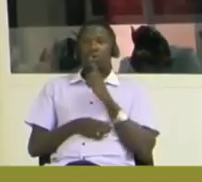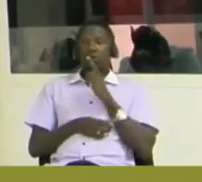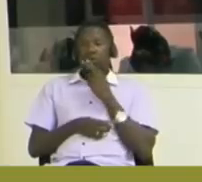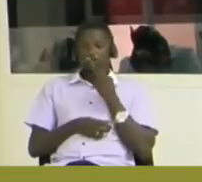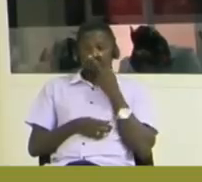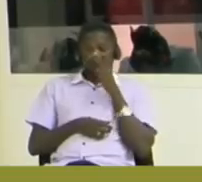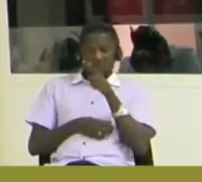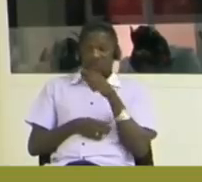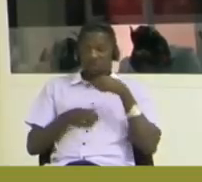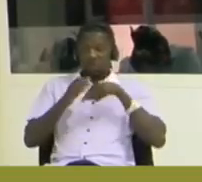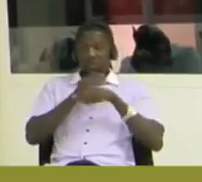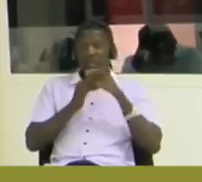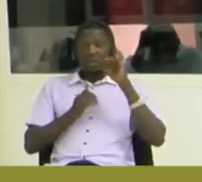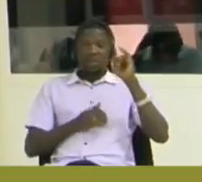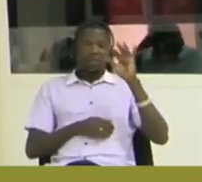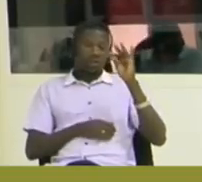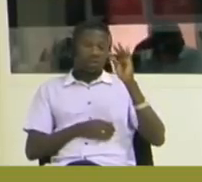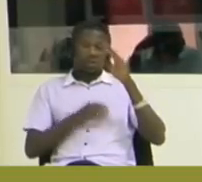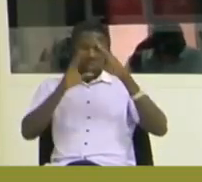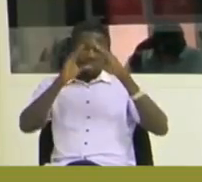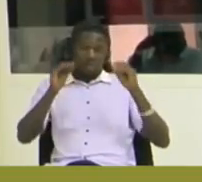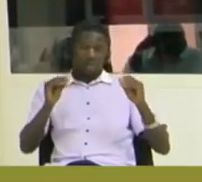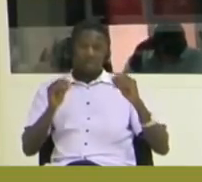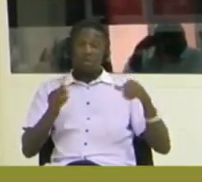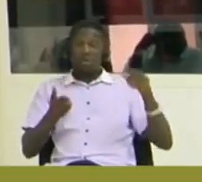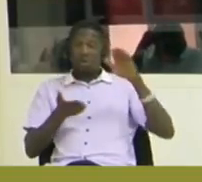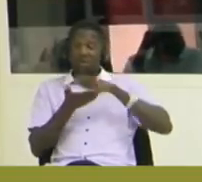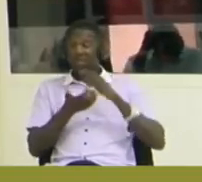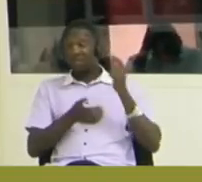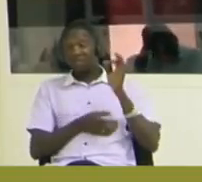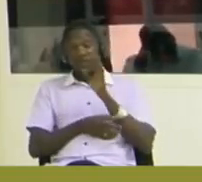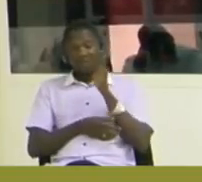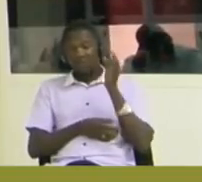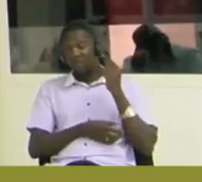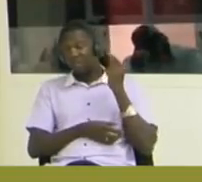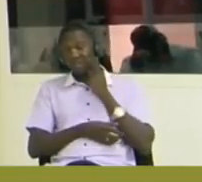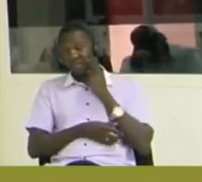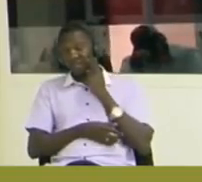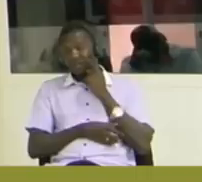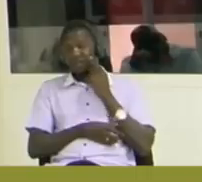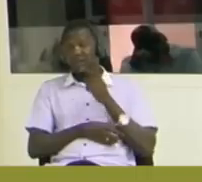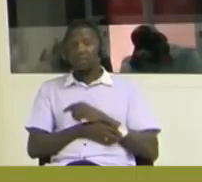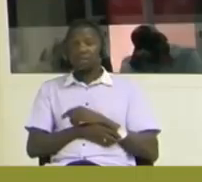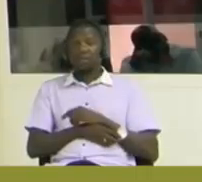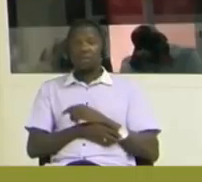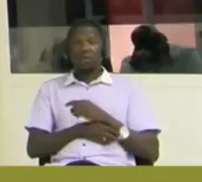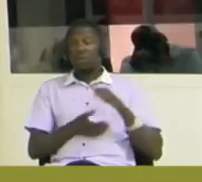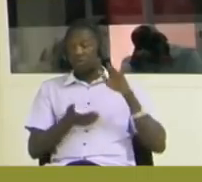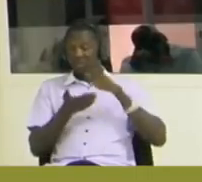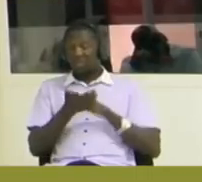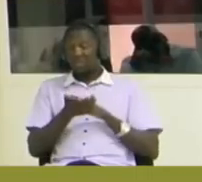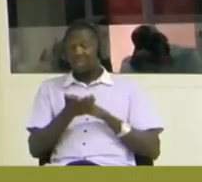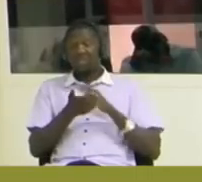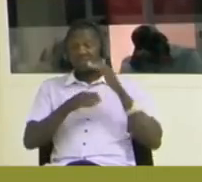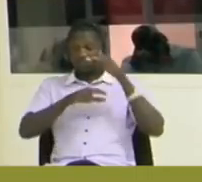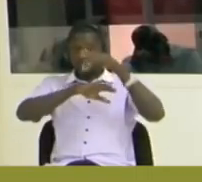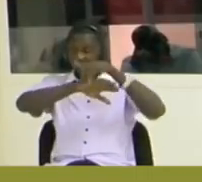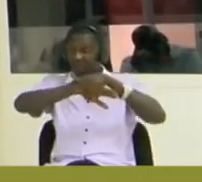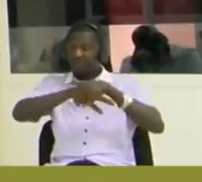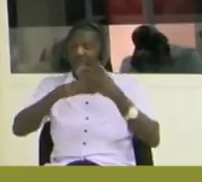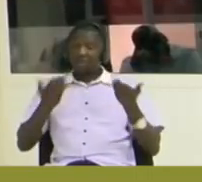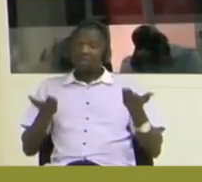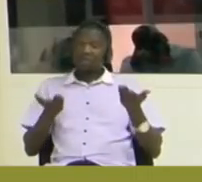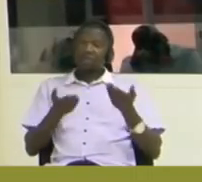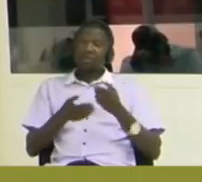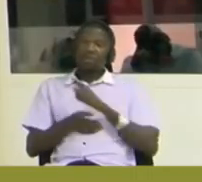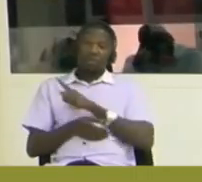who have seen you in Yankuba Ture's house on this particular day, on this particular evening.